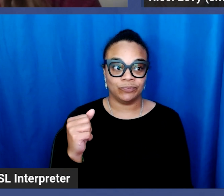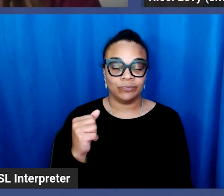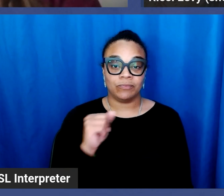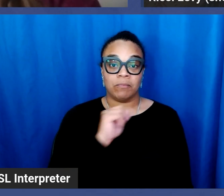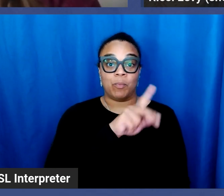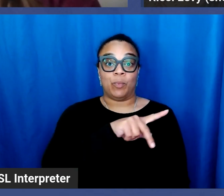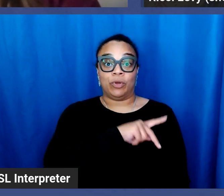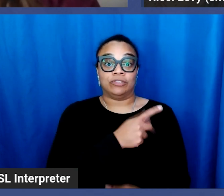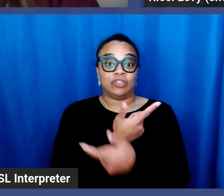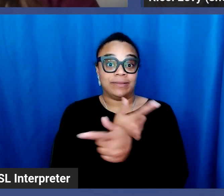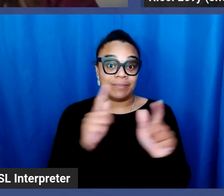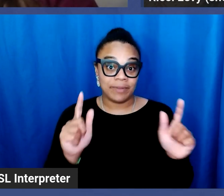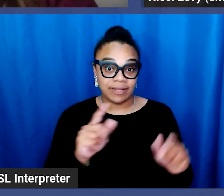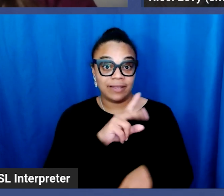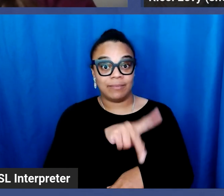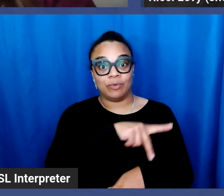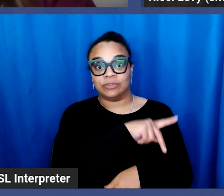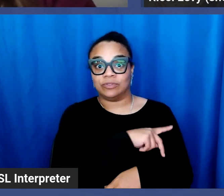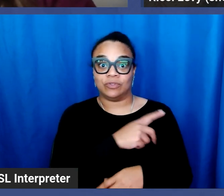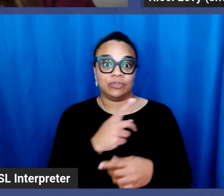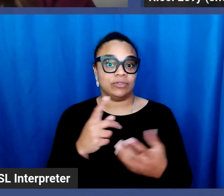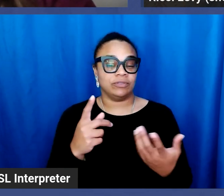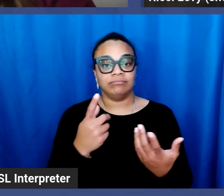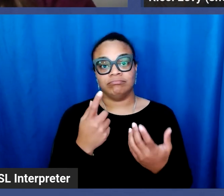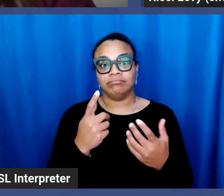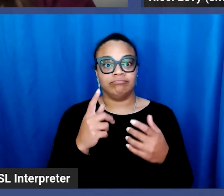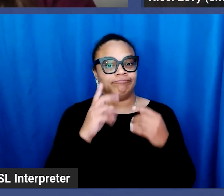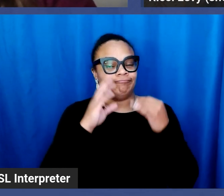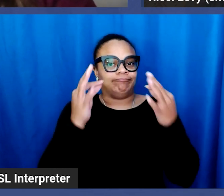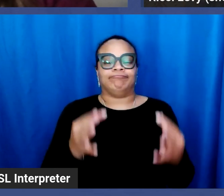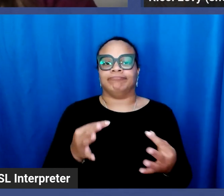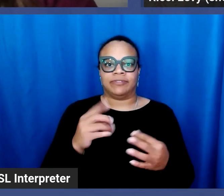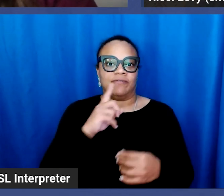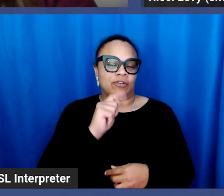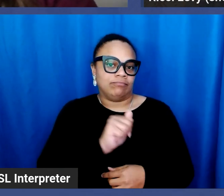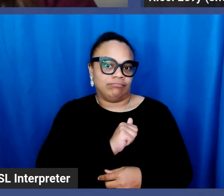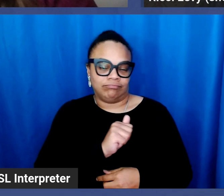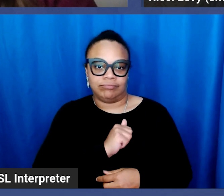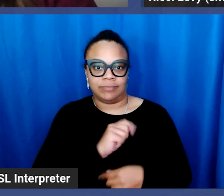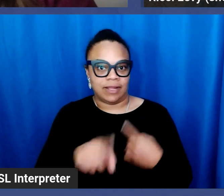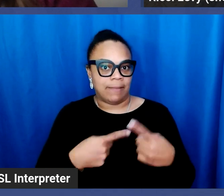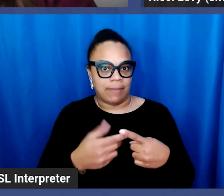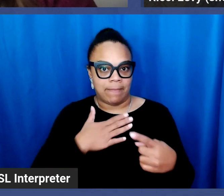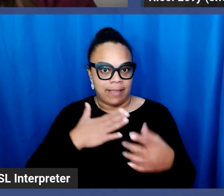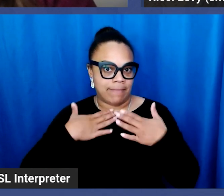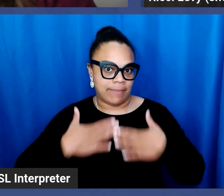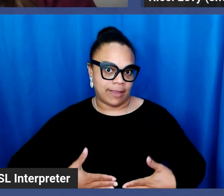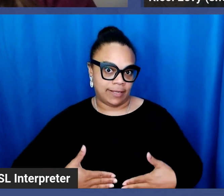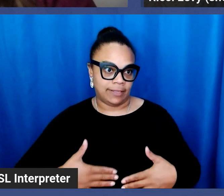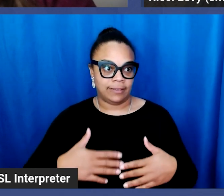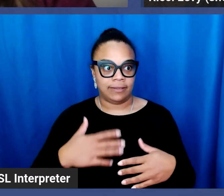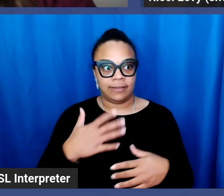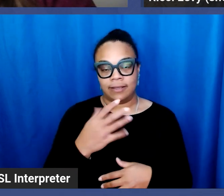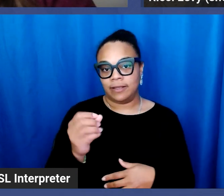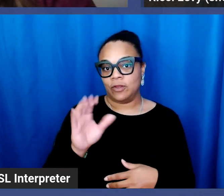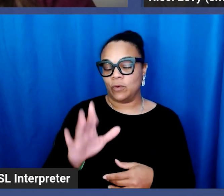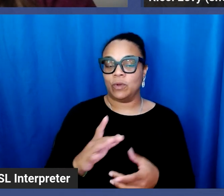personal liberty, personal autonomy, your right to make the decisions about your body and